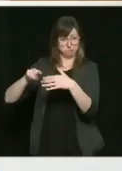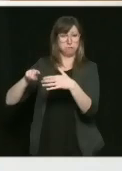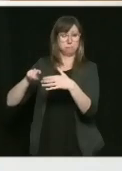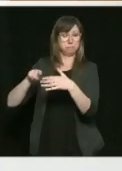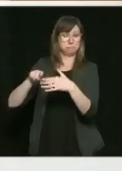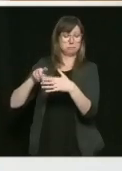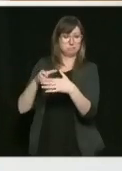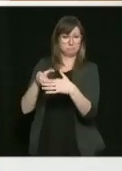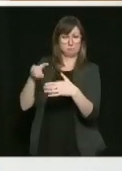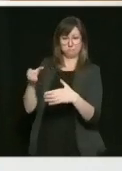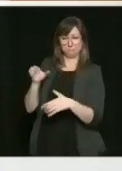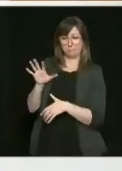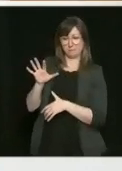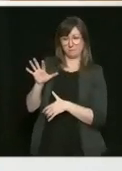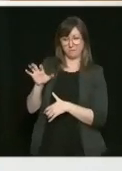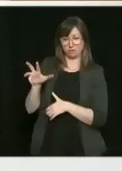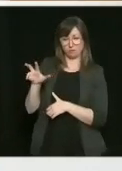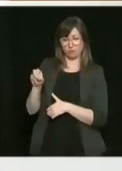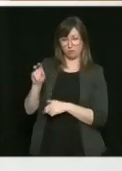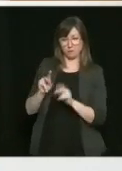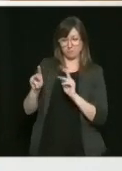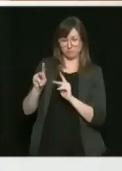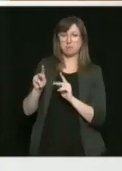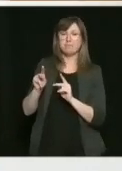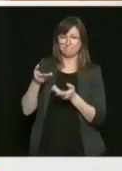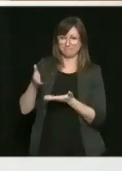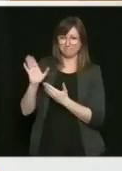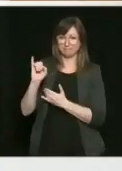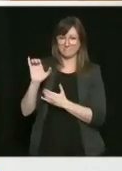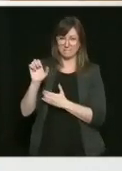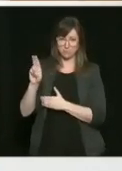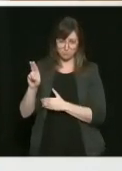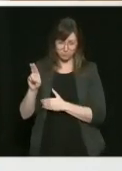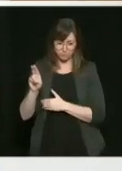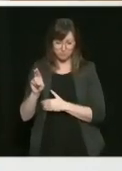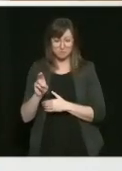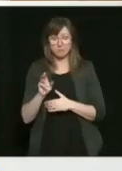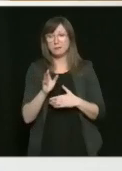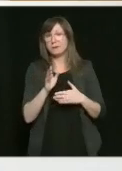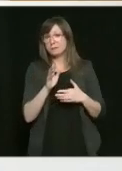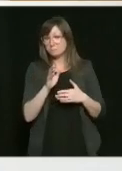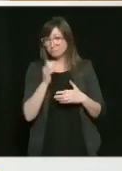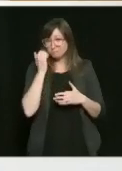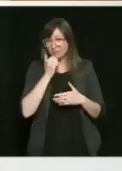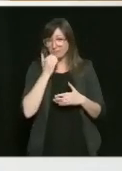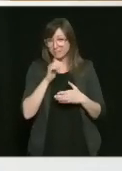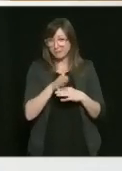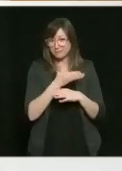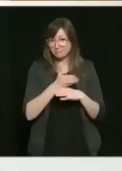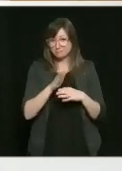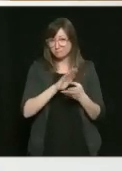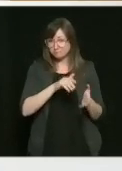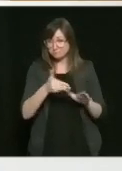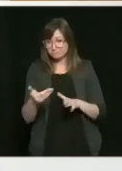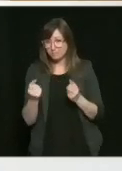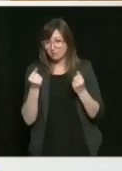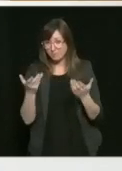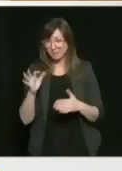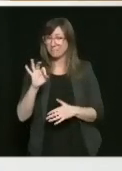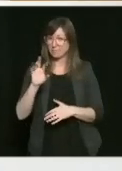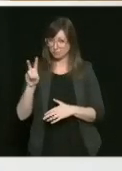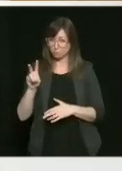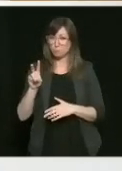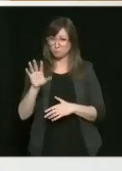including about 530 in critical care, and an average of over 92 deaths were reported each